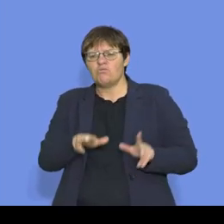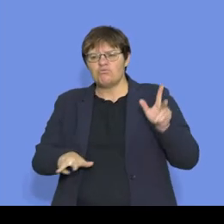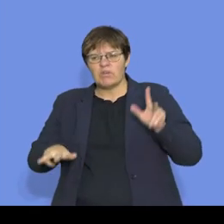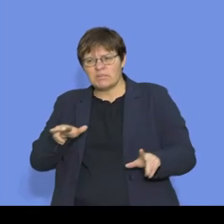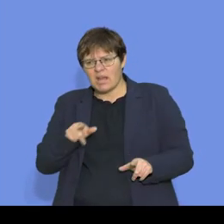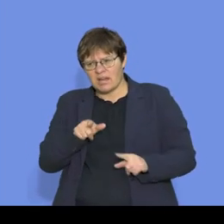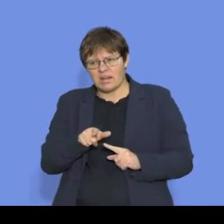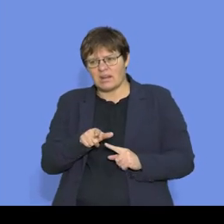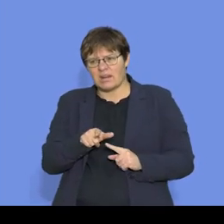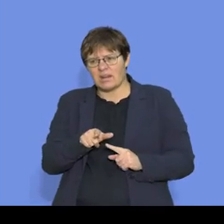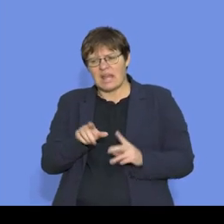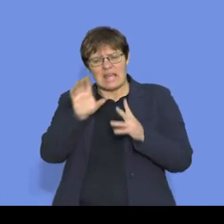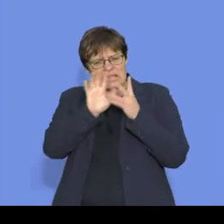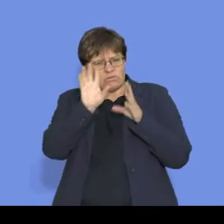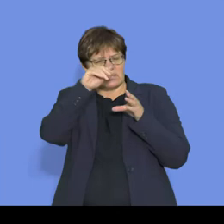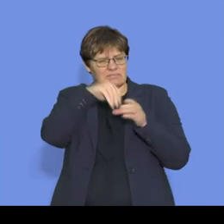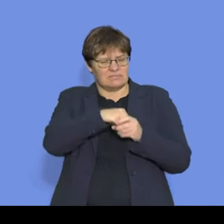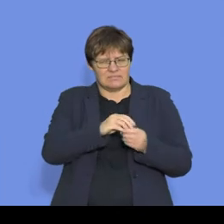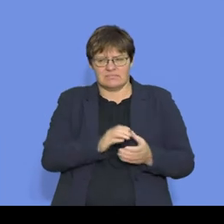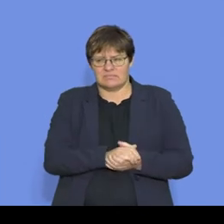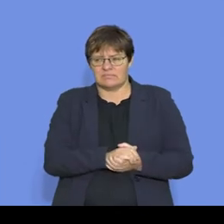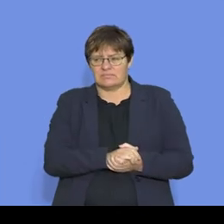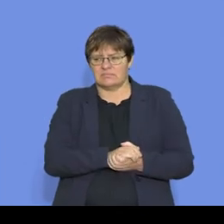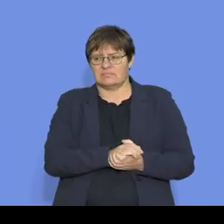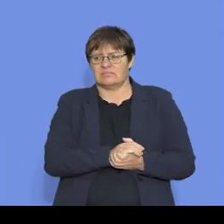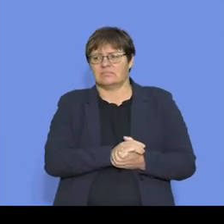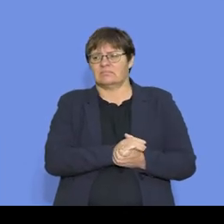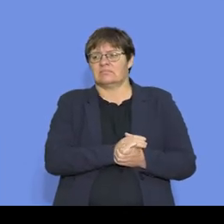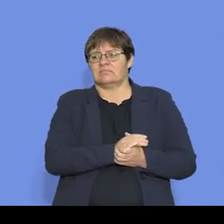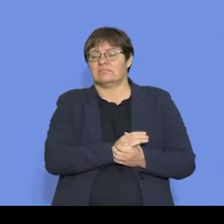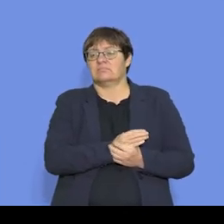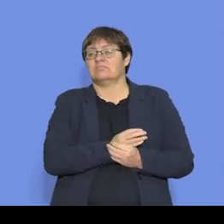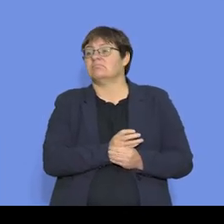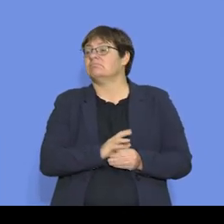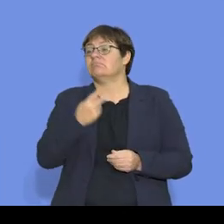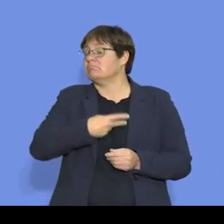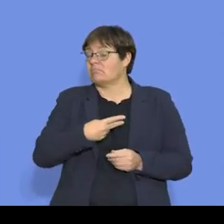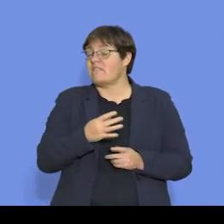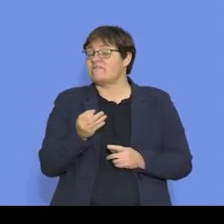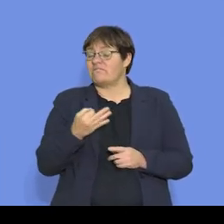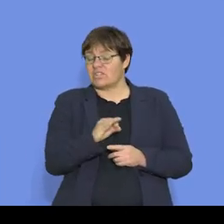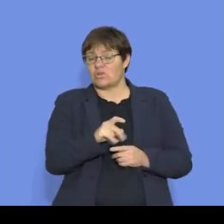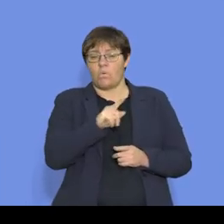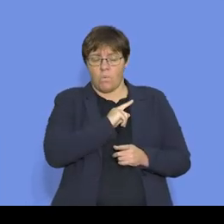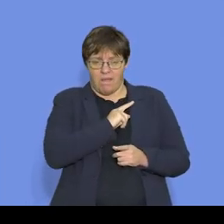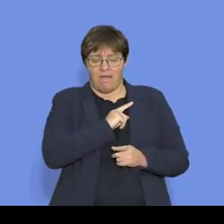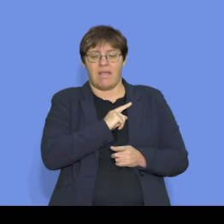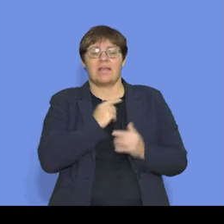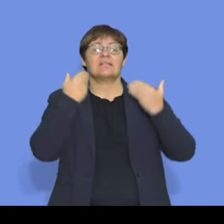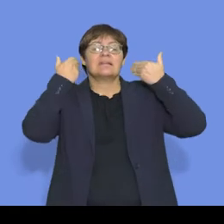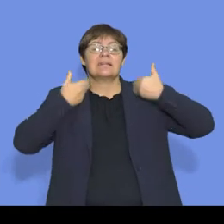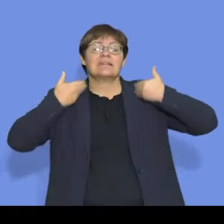reptile or amphibian characters. Now, it's classified as a fish because it had